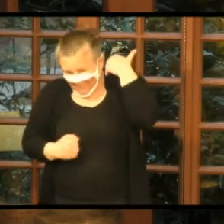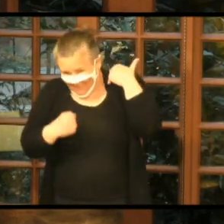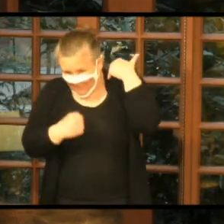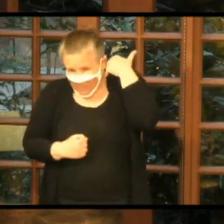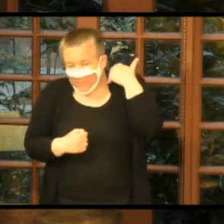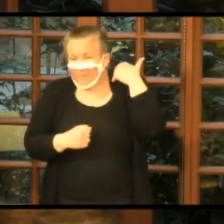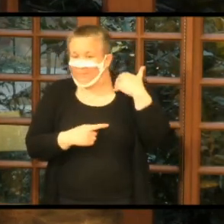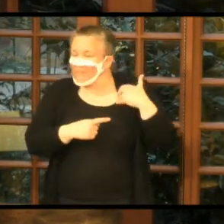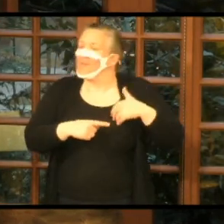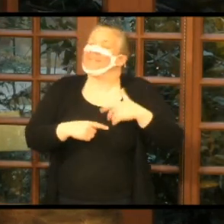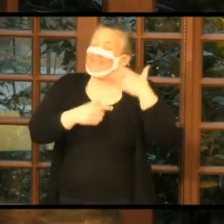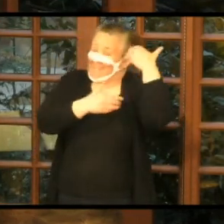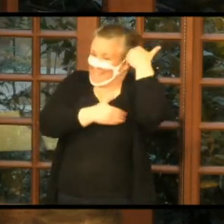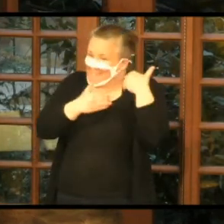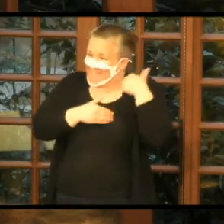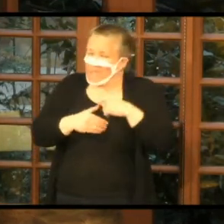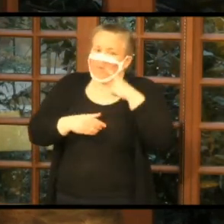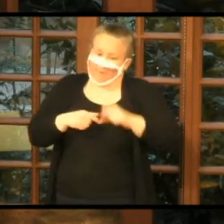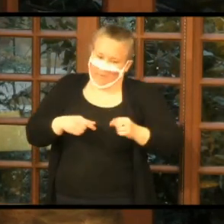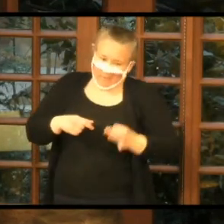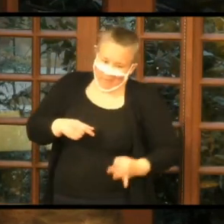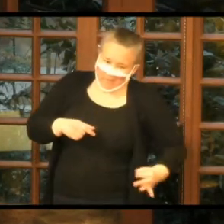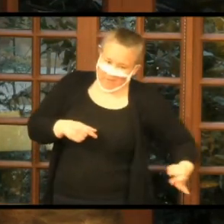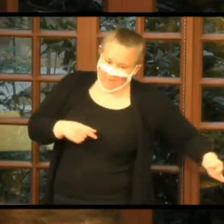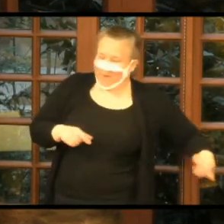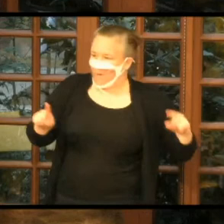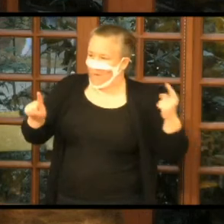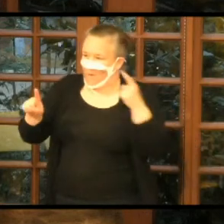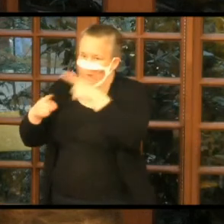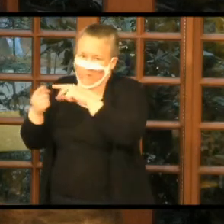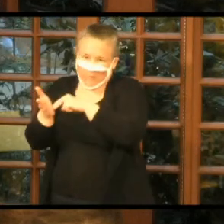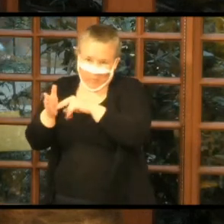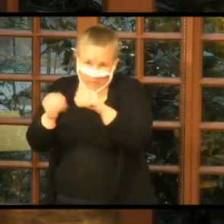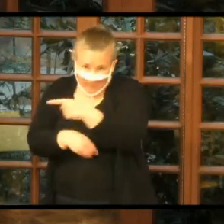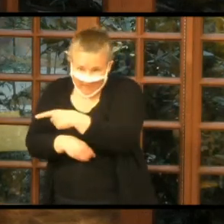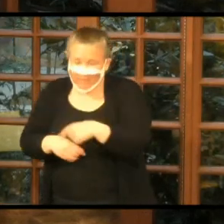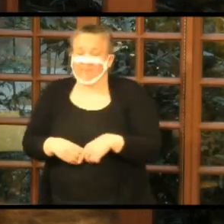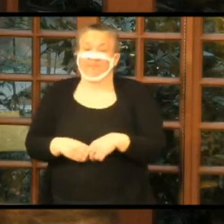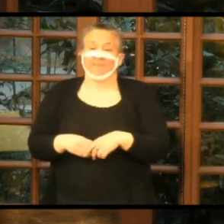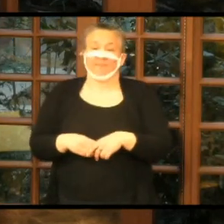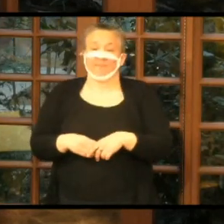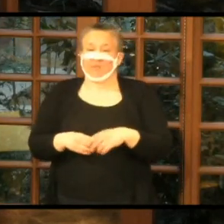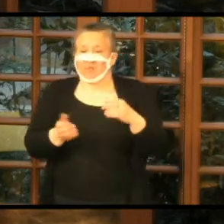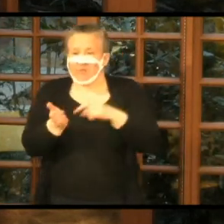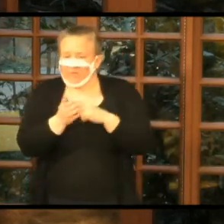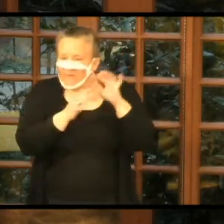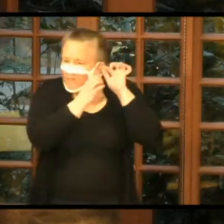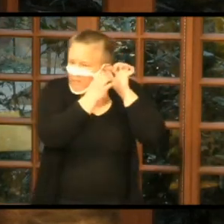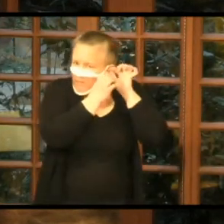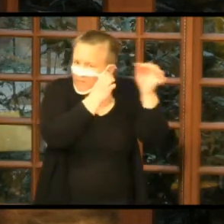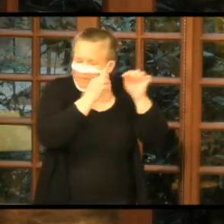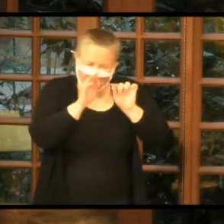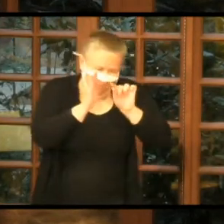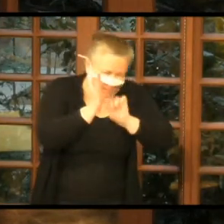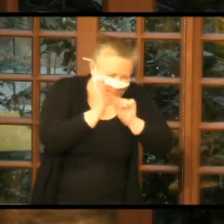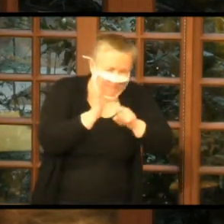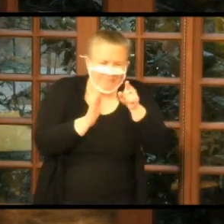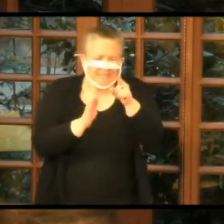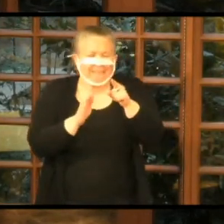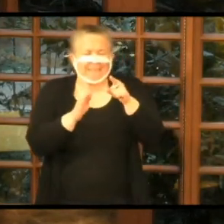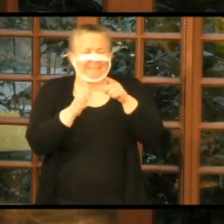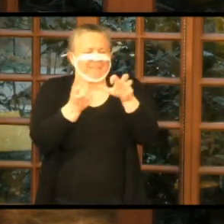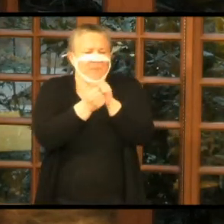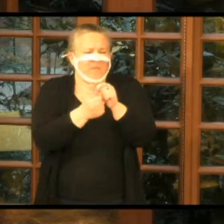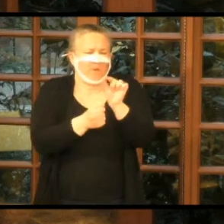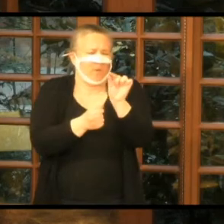delicate trail of crimson all the way to the infirmary. After the nurse removed the graphite and determined the damage was superficial,